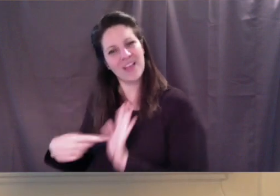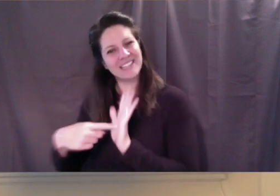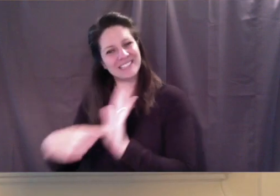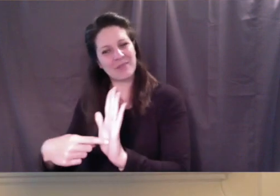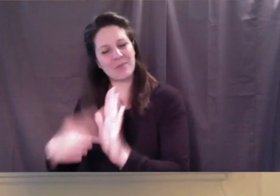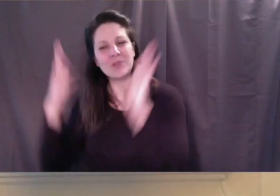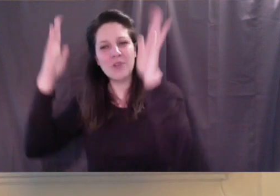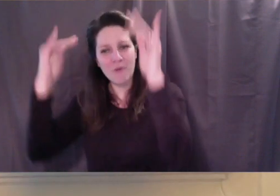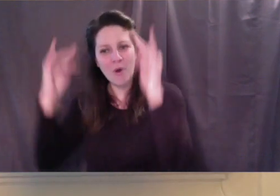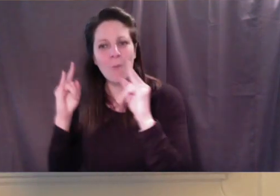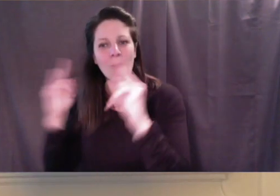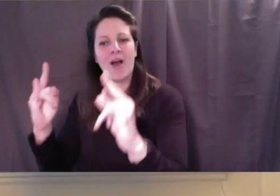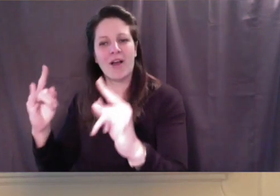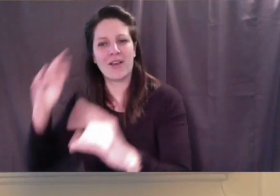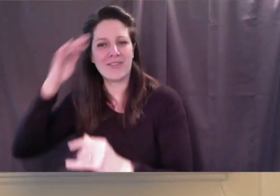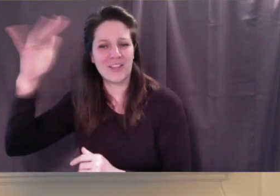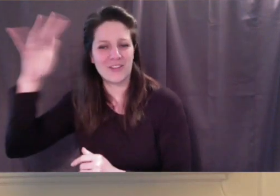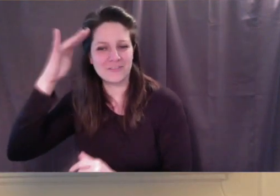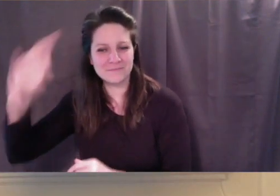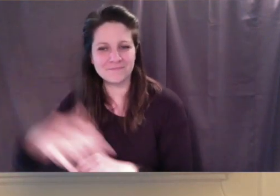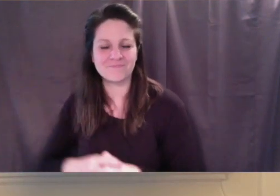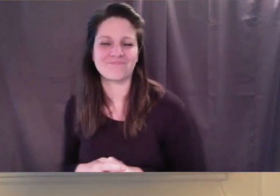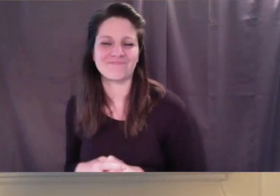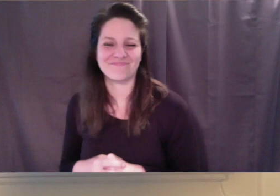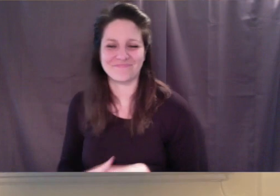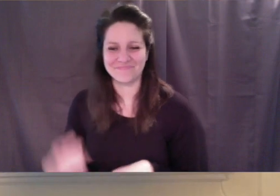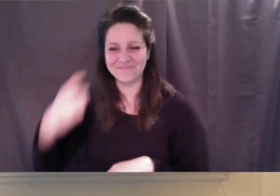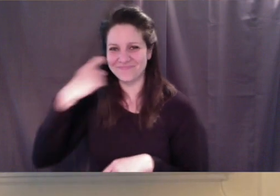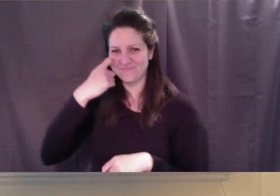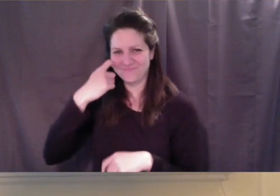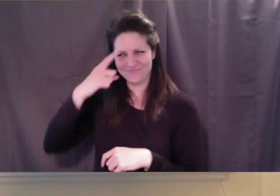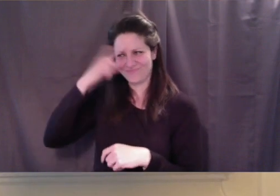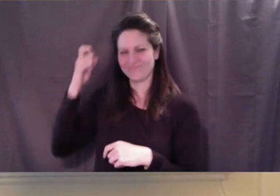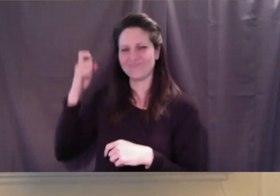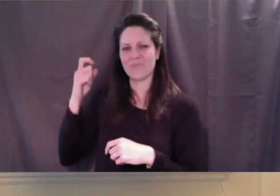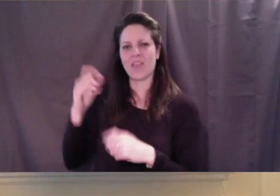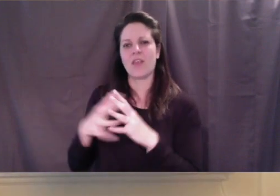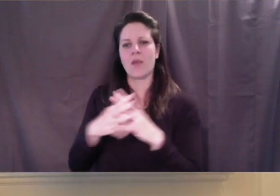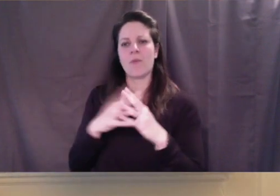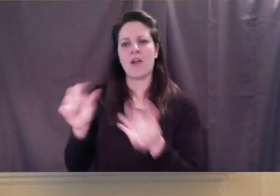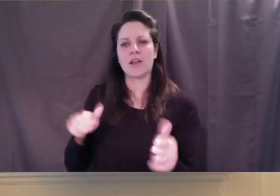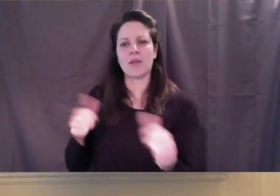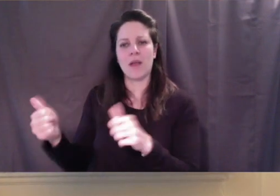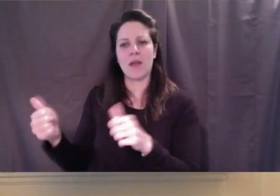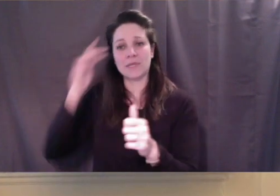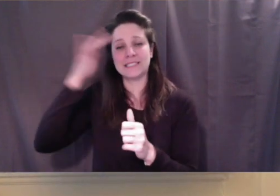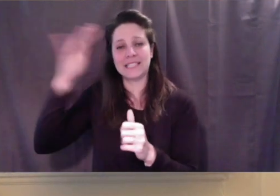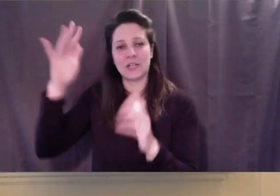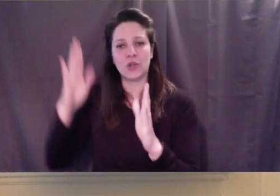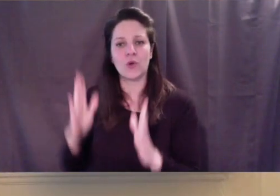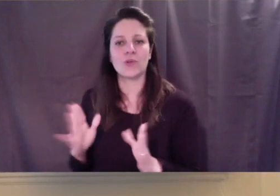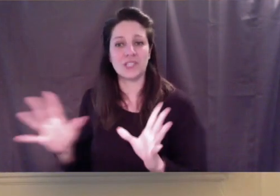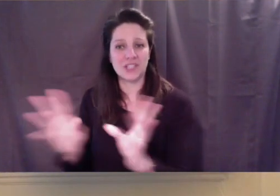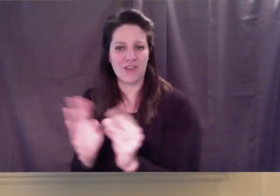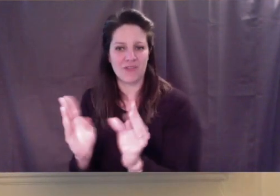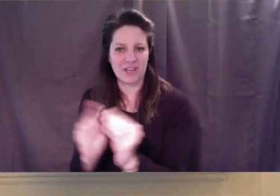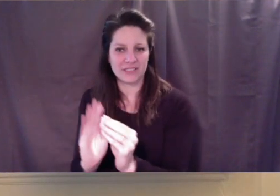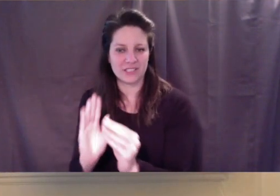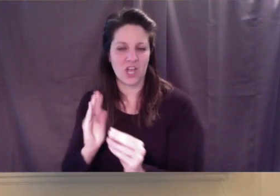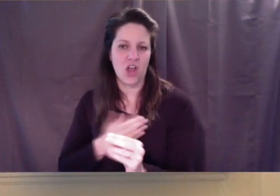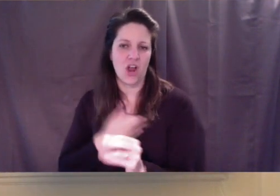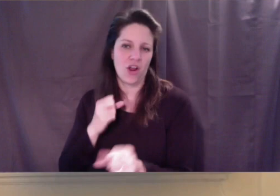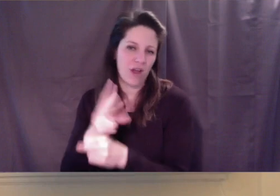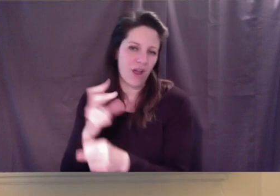of hope punk. This past summer, at the American Baptist Theologians Conference, before